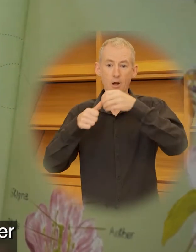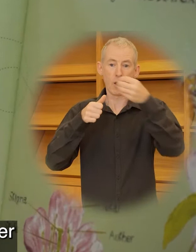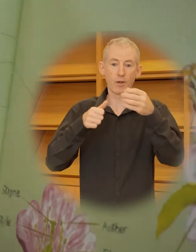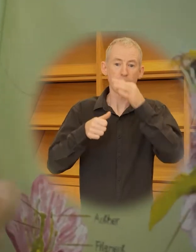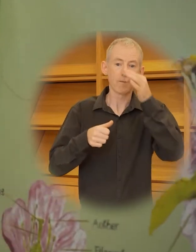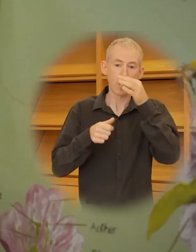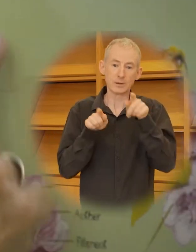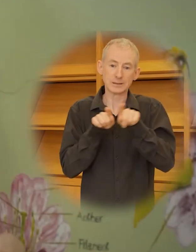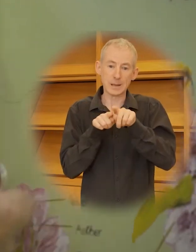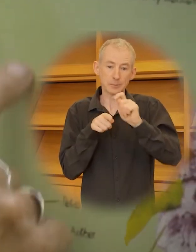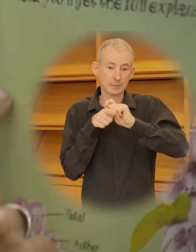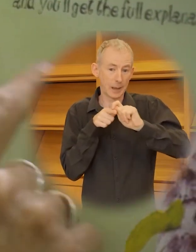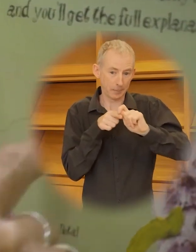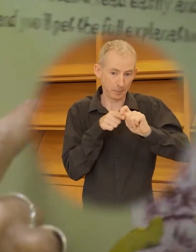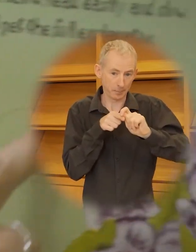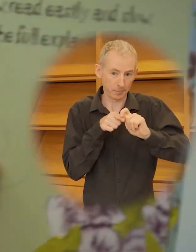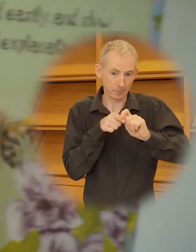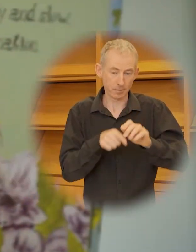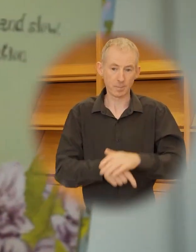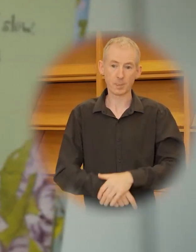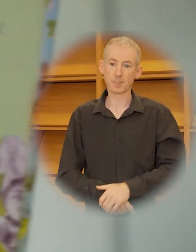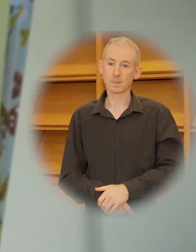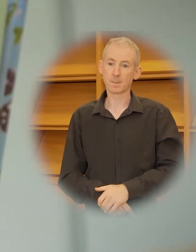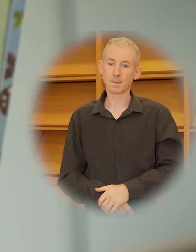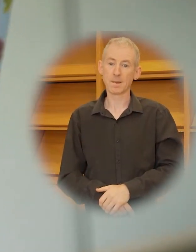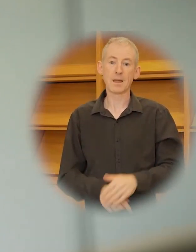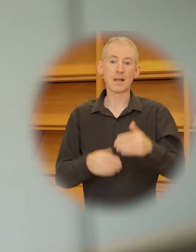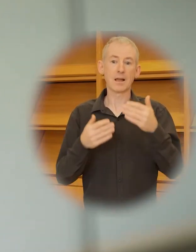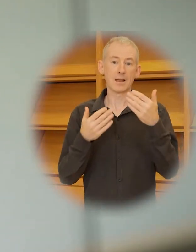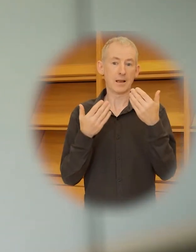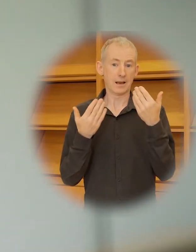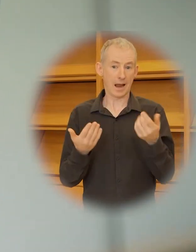the same type. It goes bzzz.